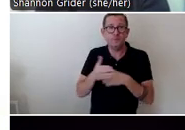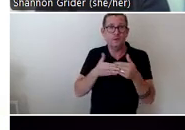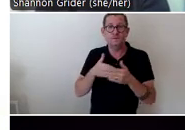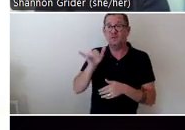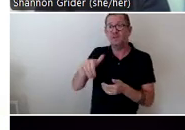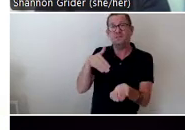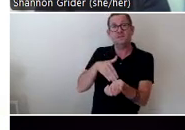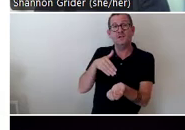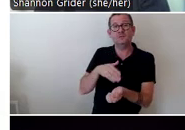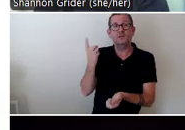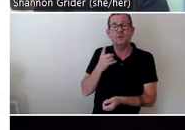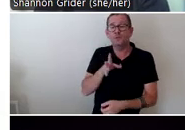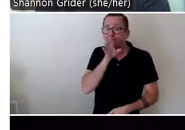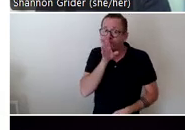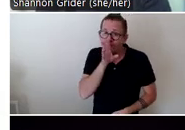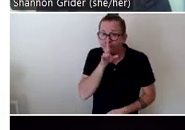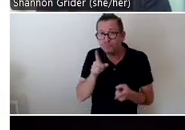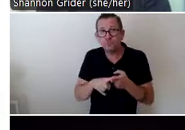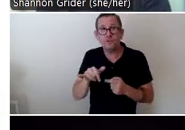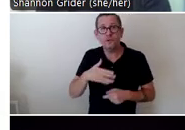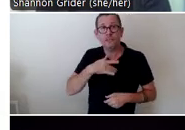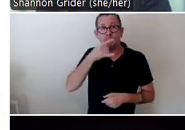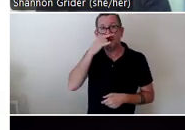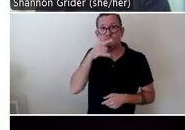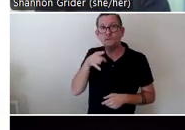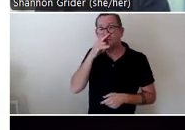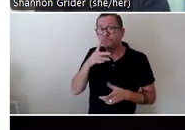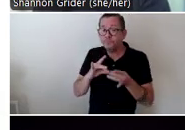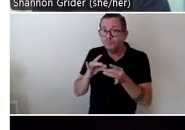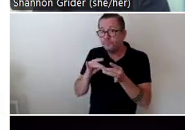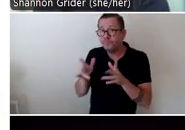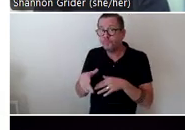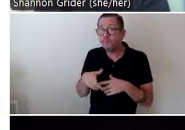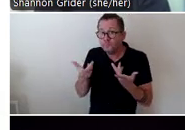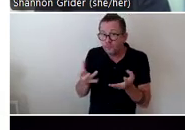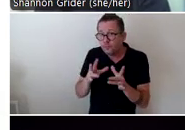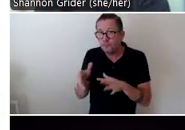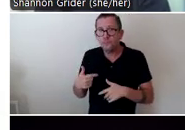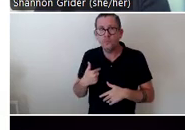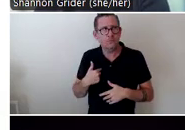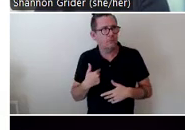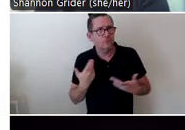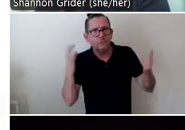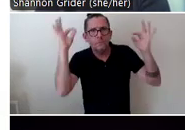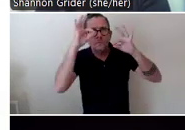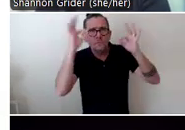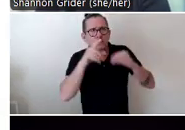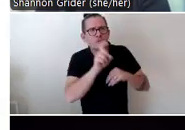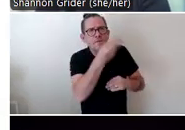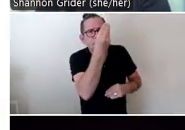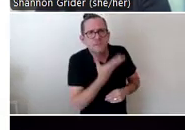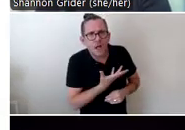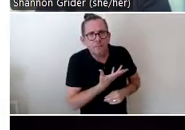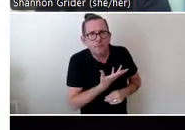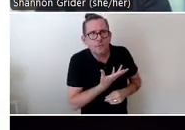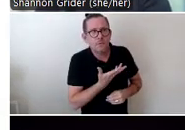3 children going to doctor's appointments, even though the doctor is speaking to my child, as they do with any child for an appointment, you include your child in